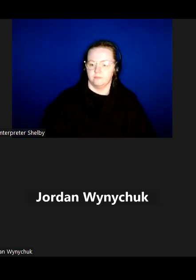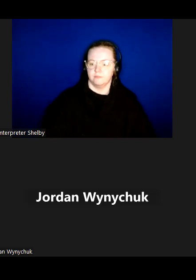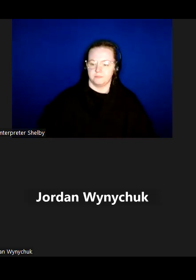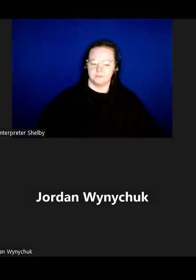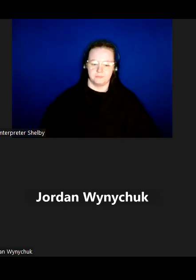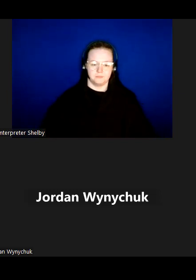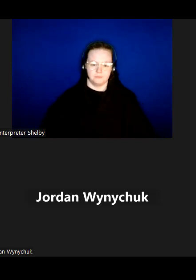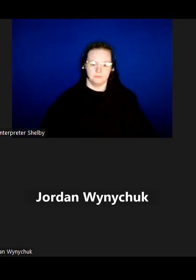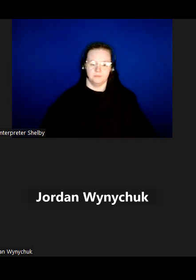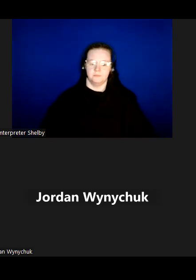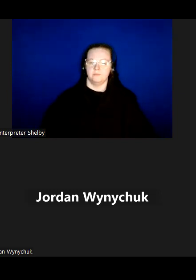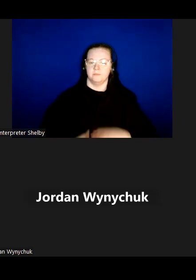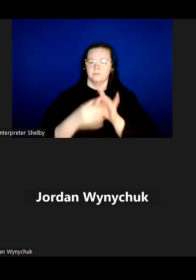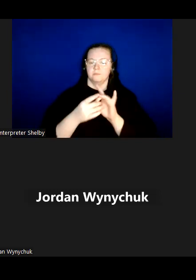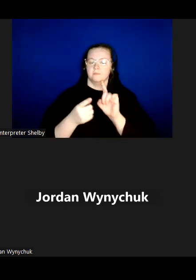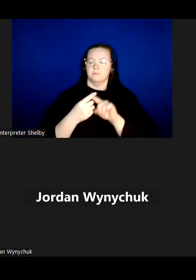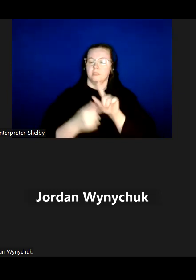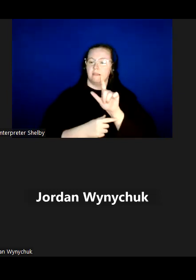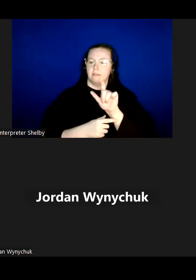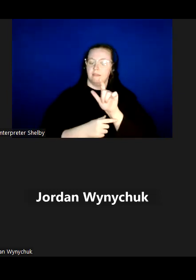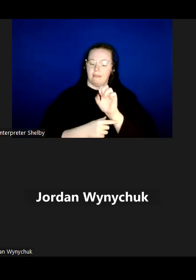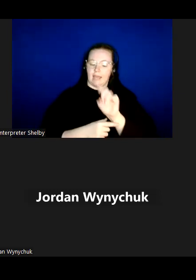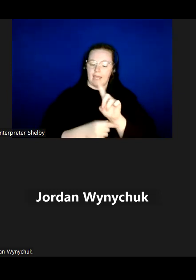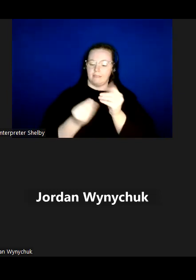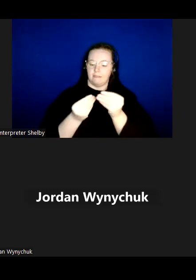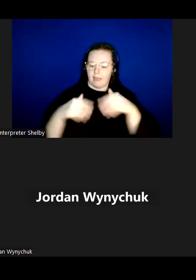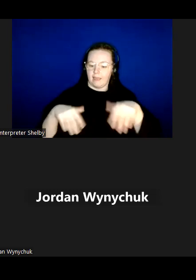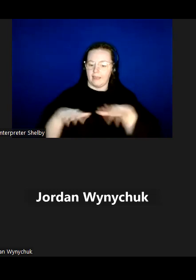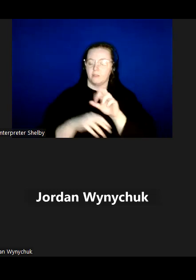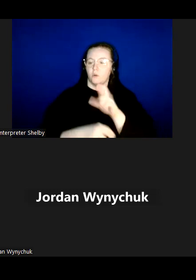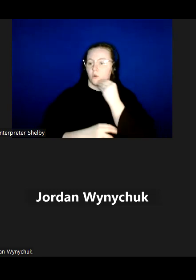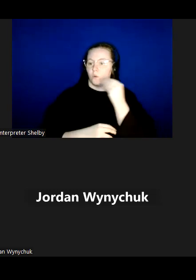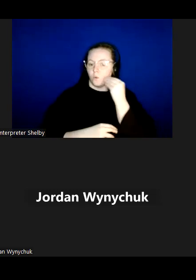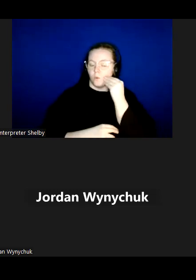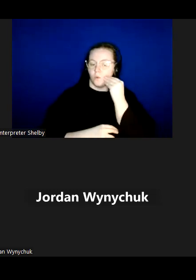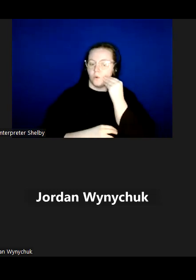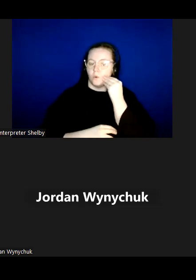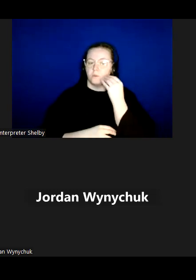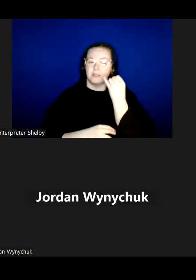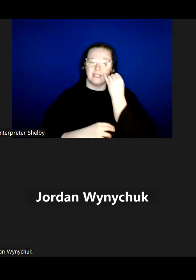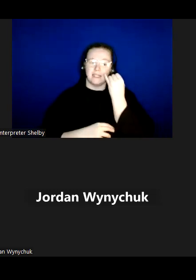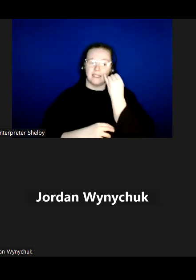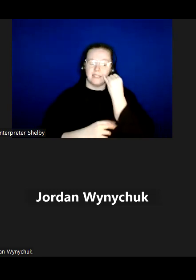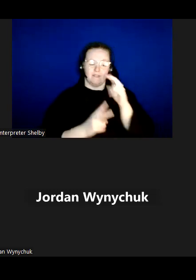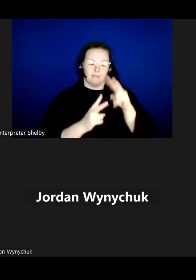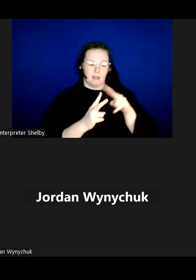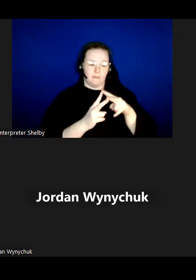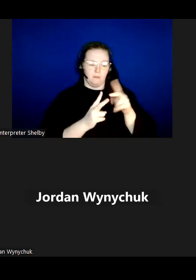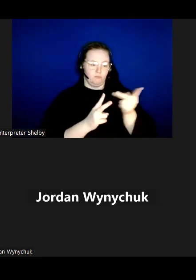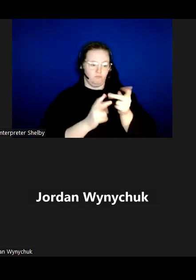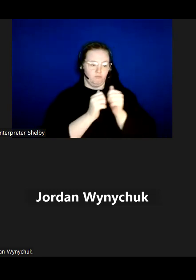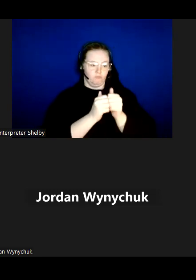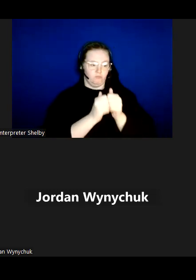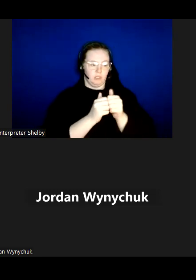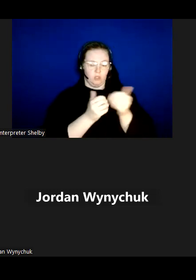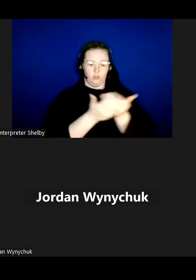When it comes to land and home ownership, couples do not gain rights to property based on relationship status